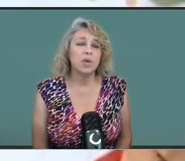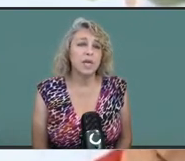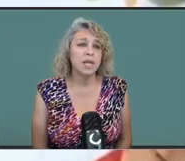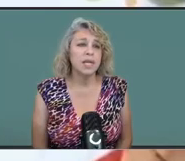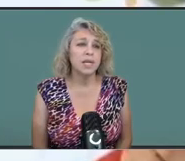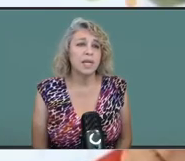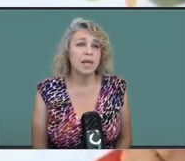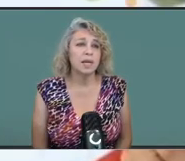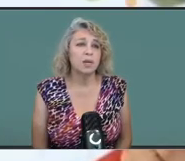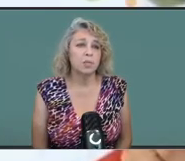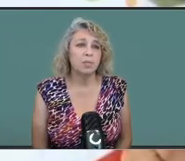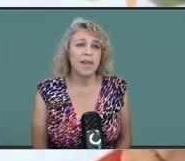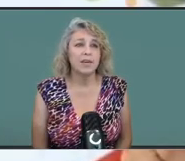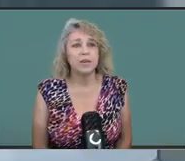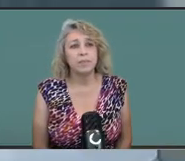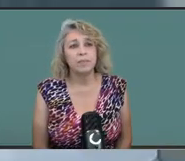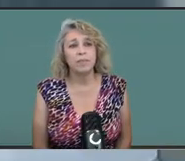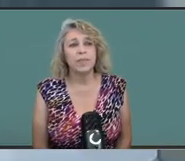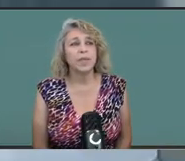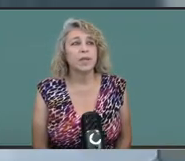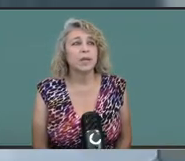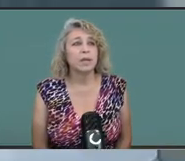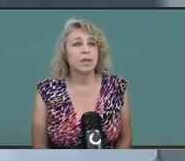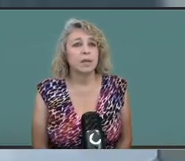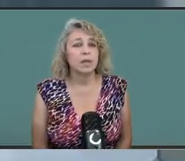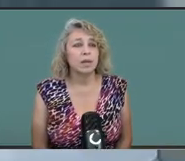a coordinated manner.